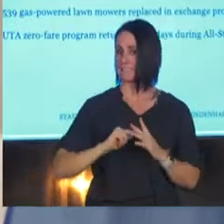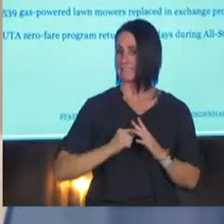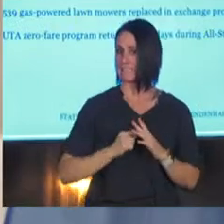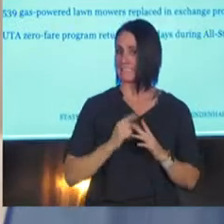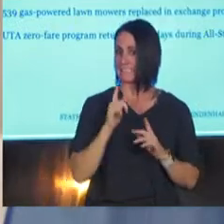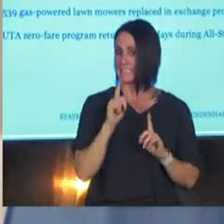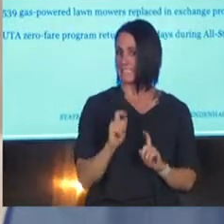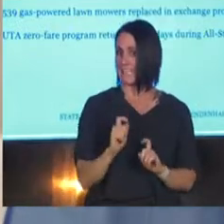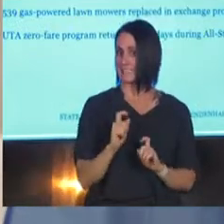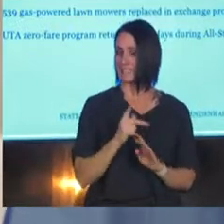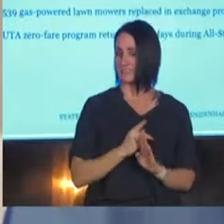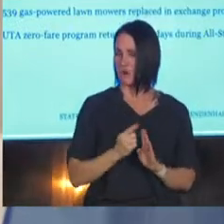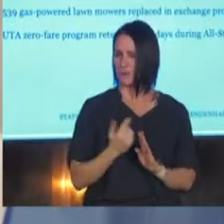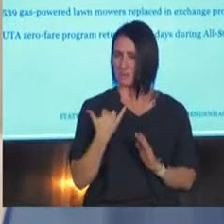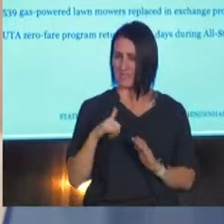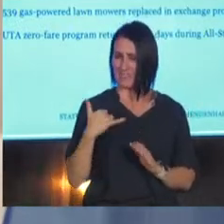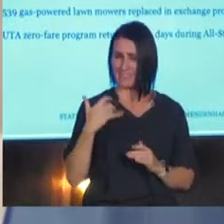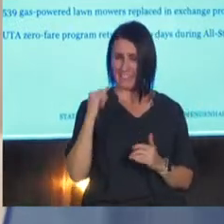the state of Utah.